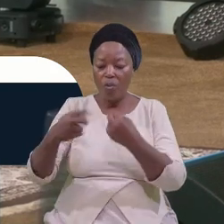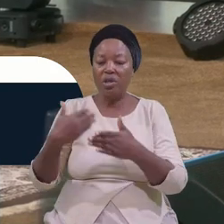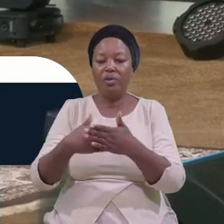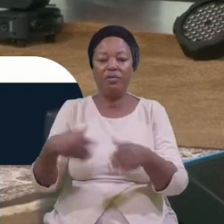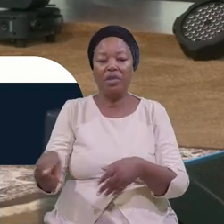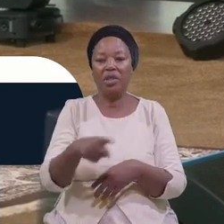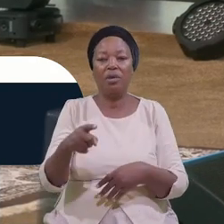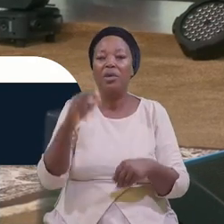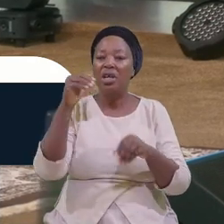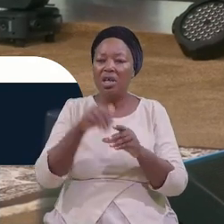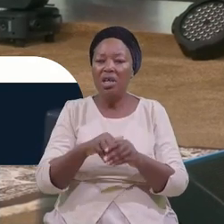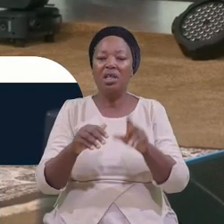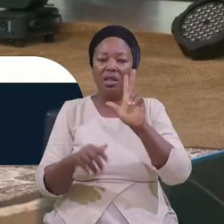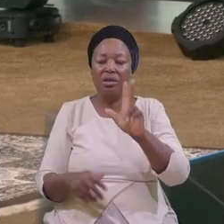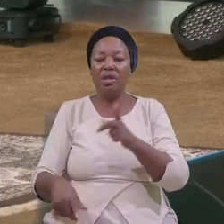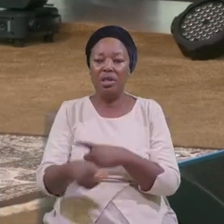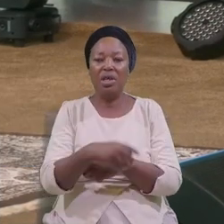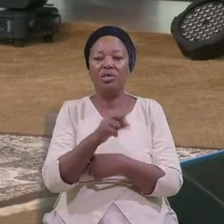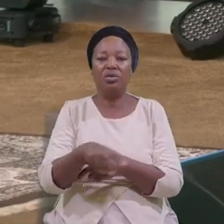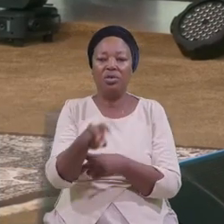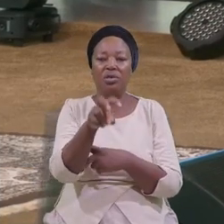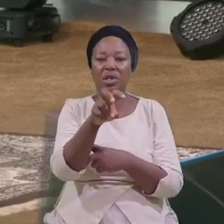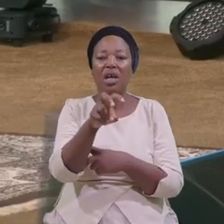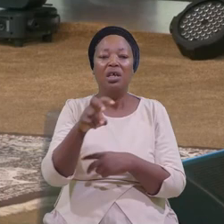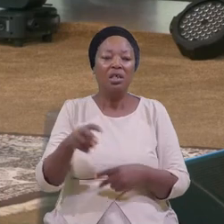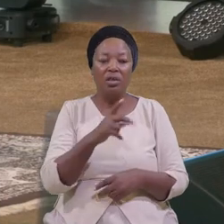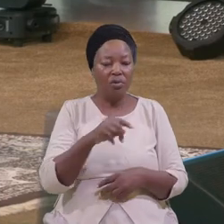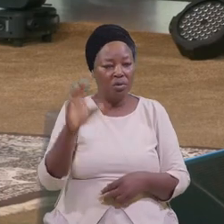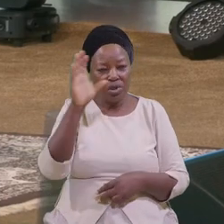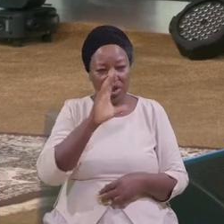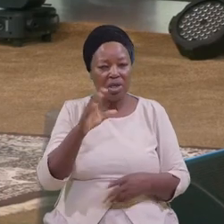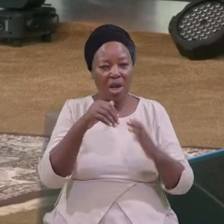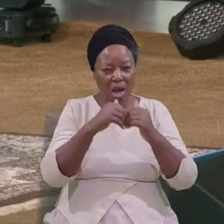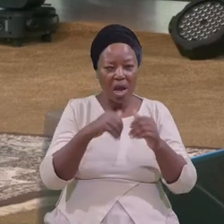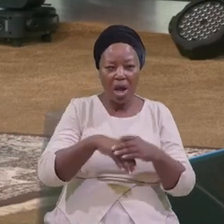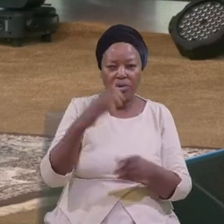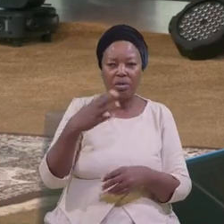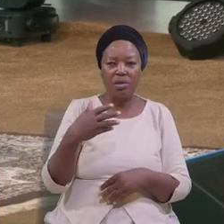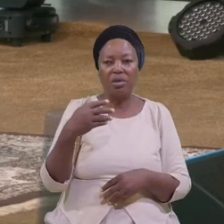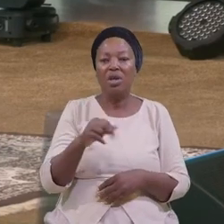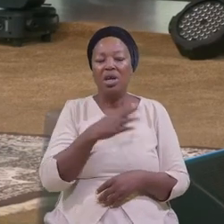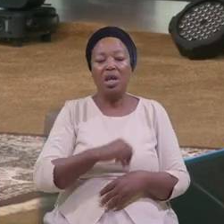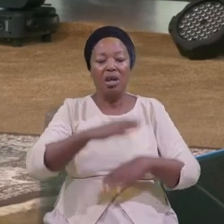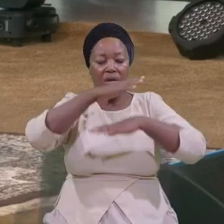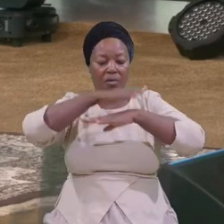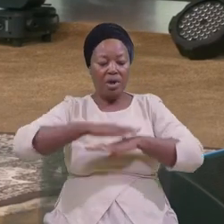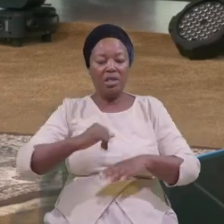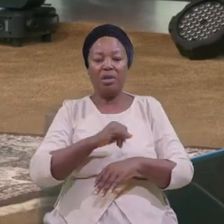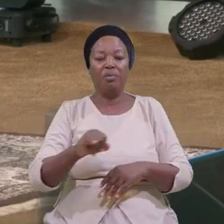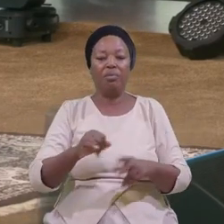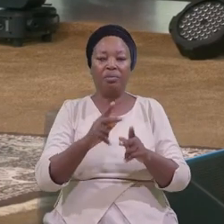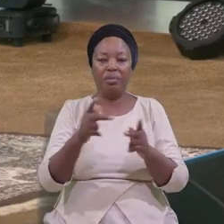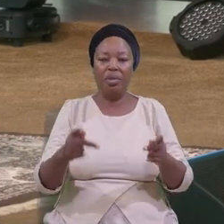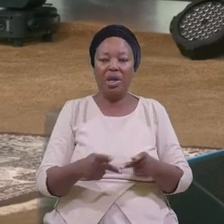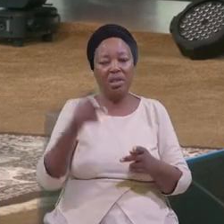them in 3 days journey to search out a resting place for them.